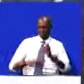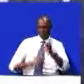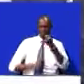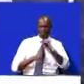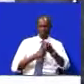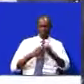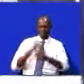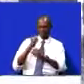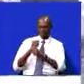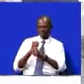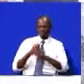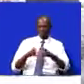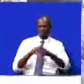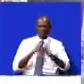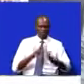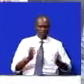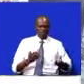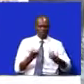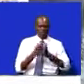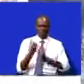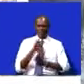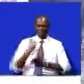every end of the year we encourage